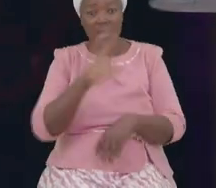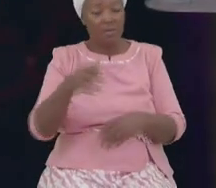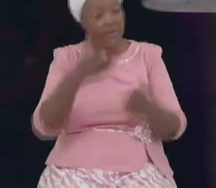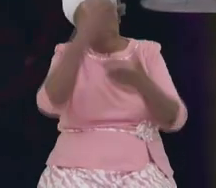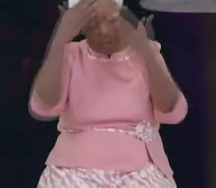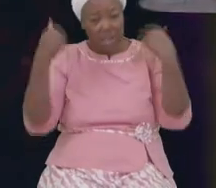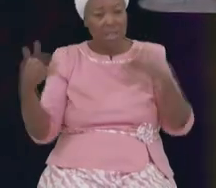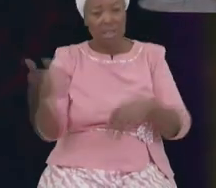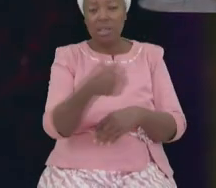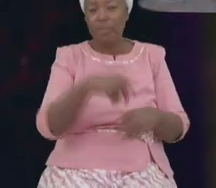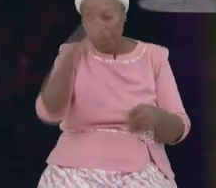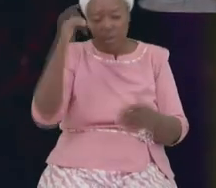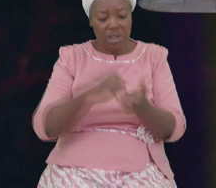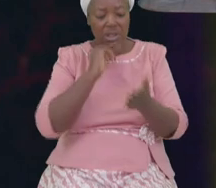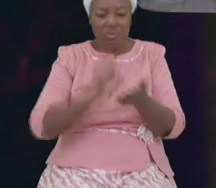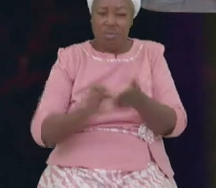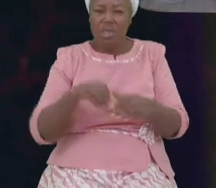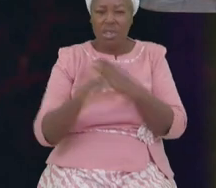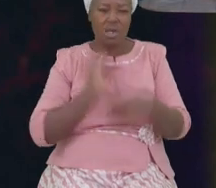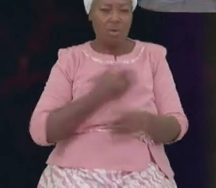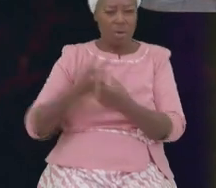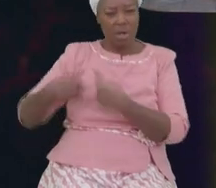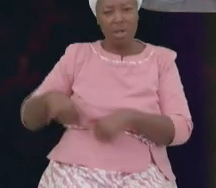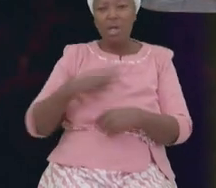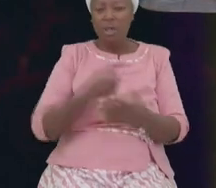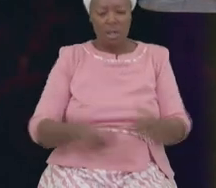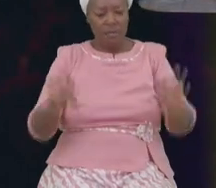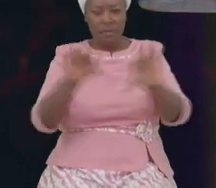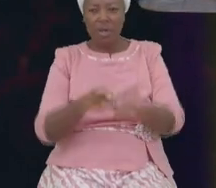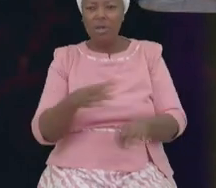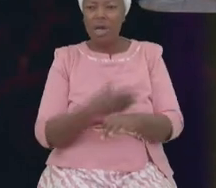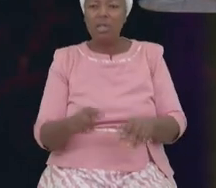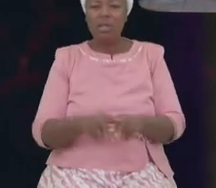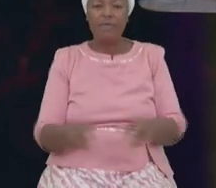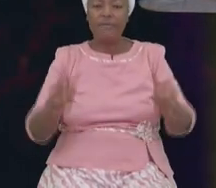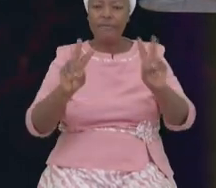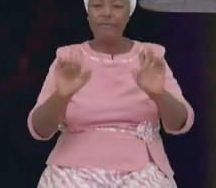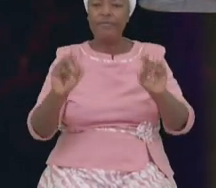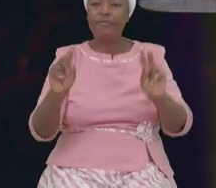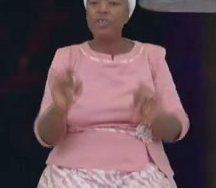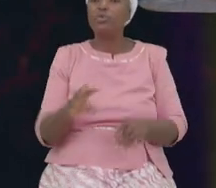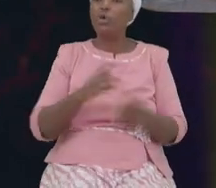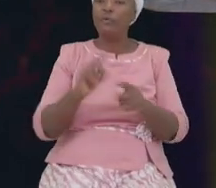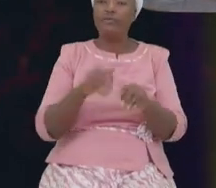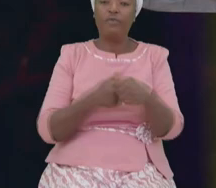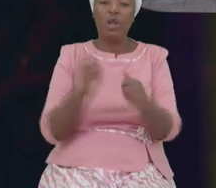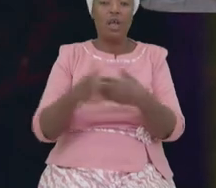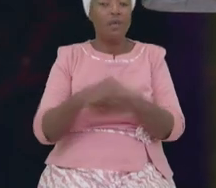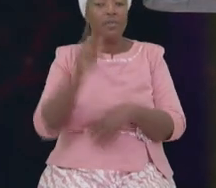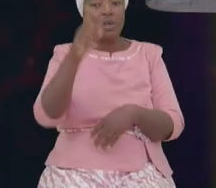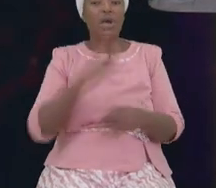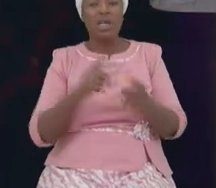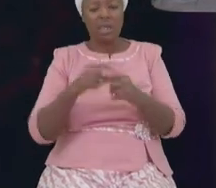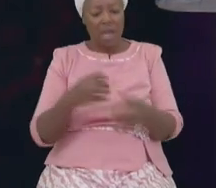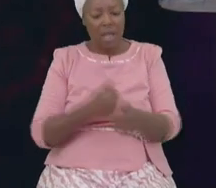it's written in our heart. The value and the virtue of following after God and helping